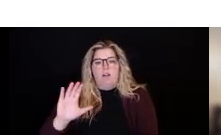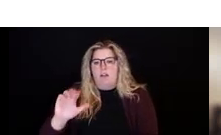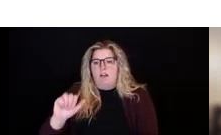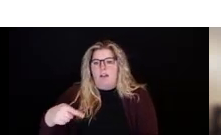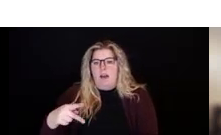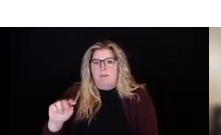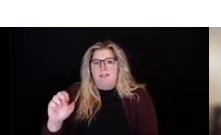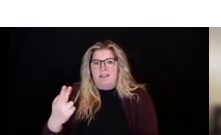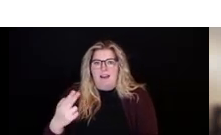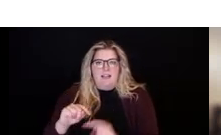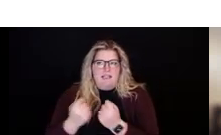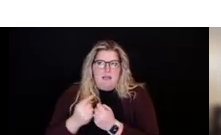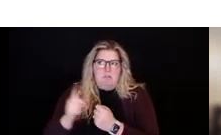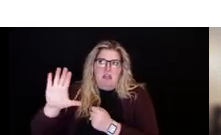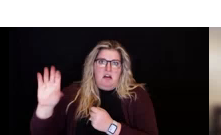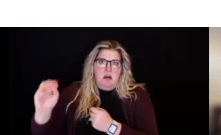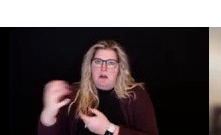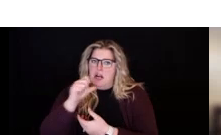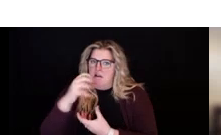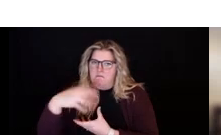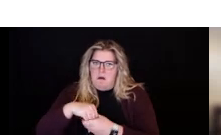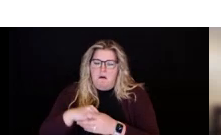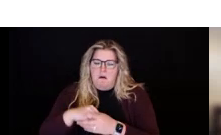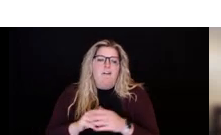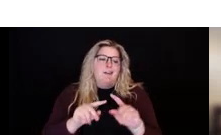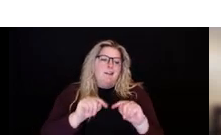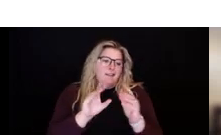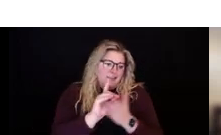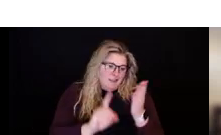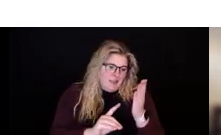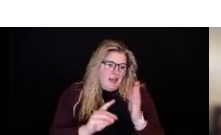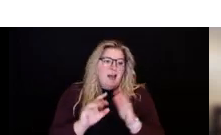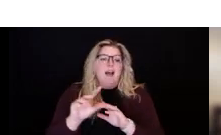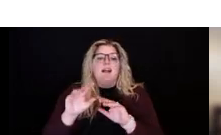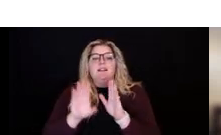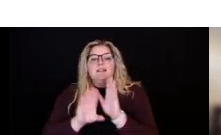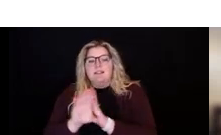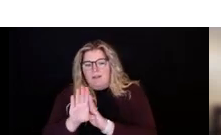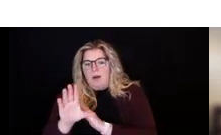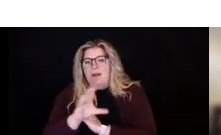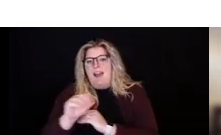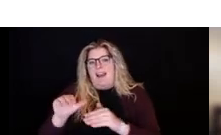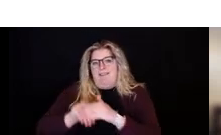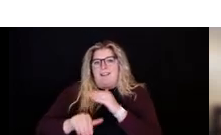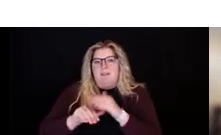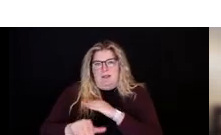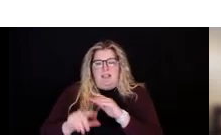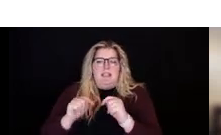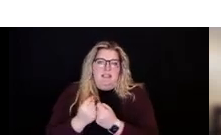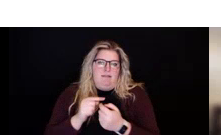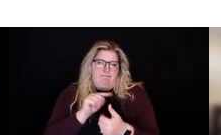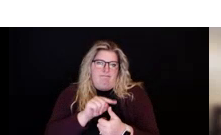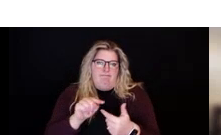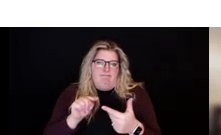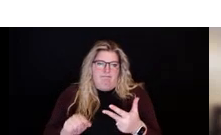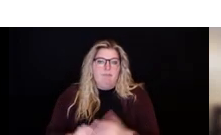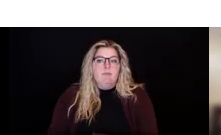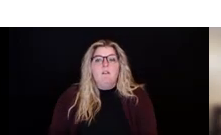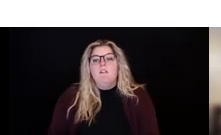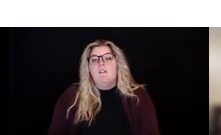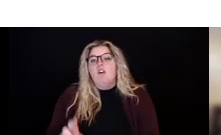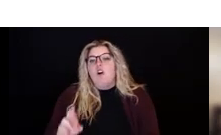CapTech design team, a CapTech development team, and an accessibility analyst from CapTech as well. And on the right side of the screen,